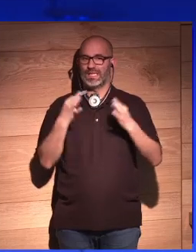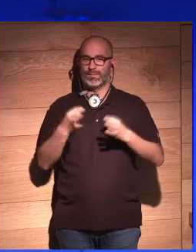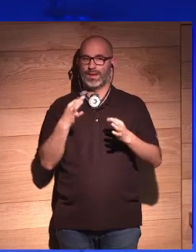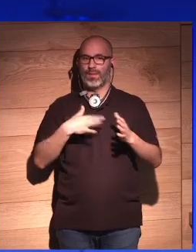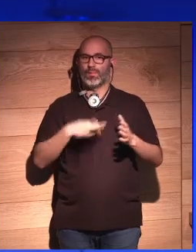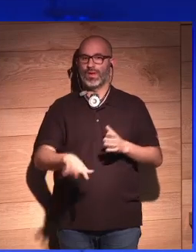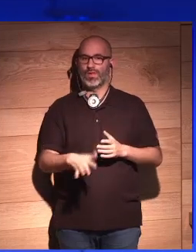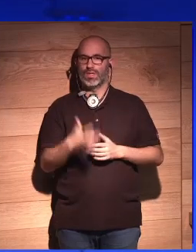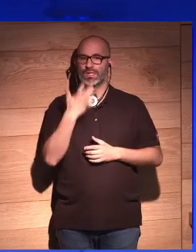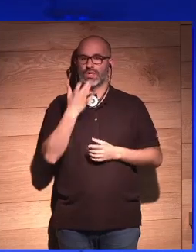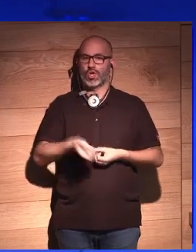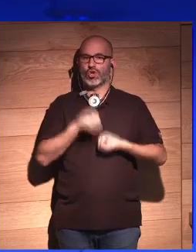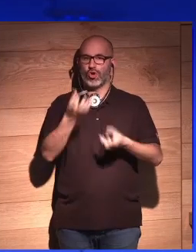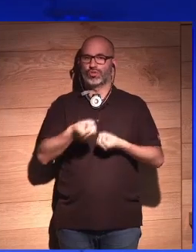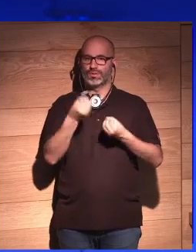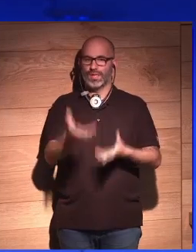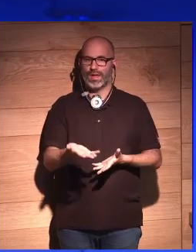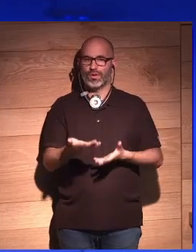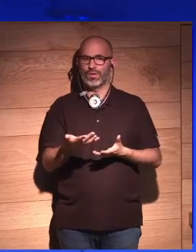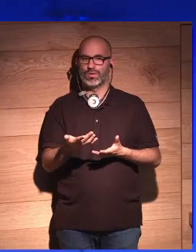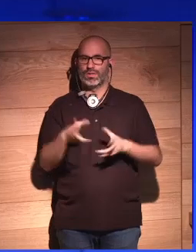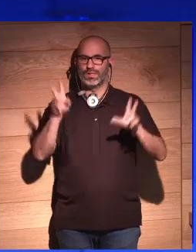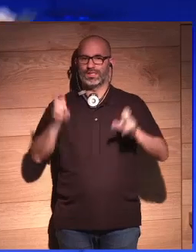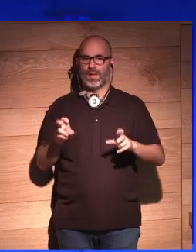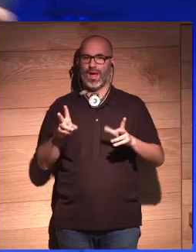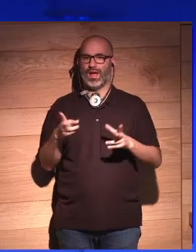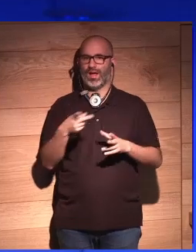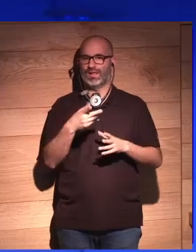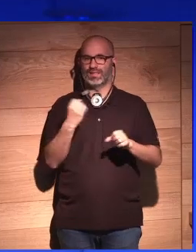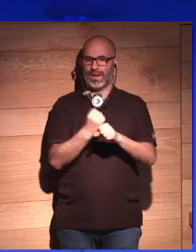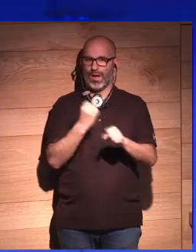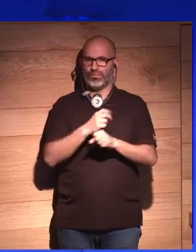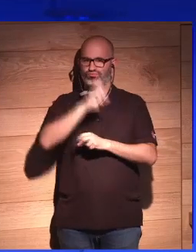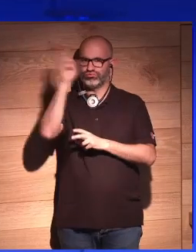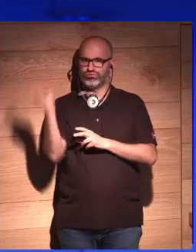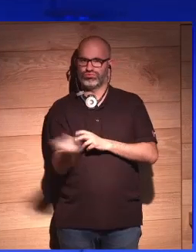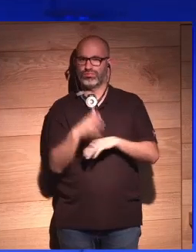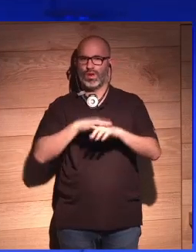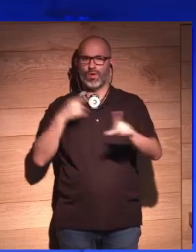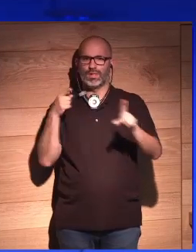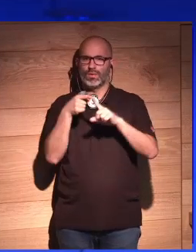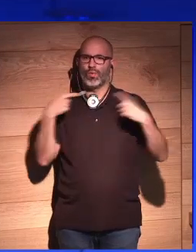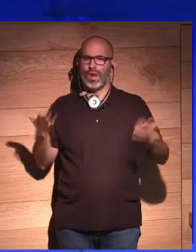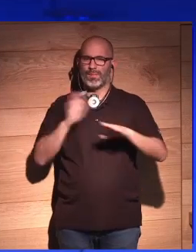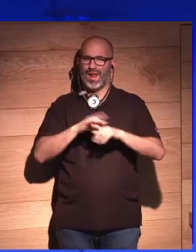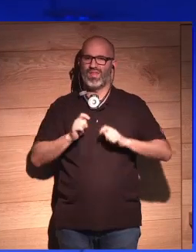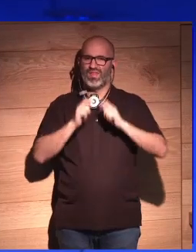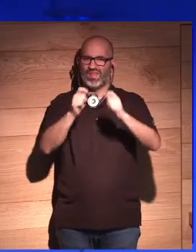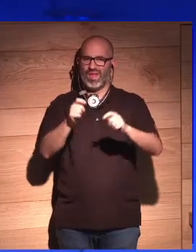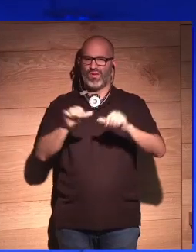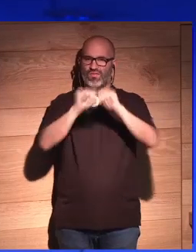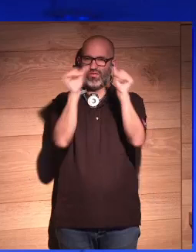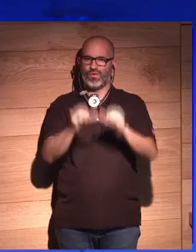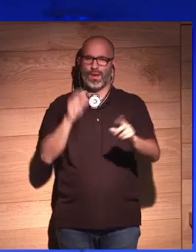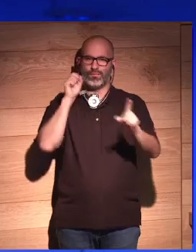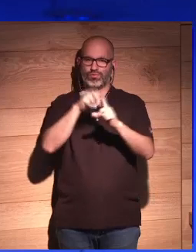these works. I'm just going to try to whip through the history so that you can get a larger sense, and then we can have some Q&A. But